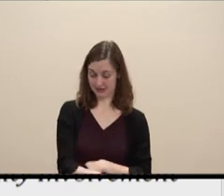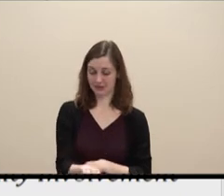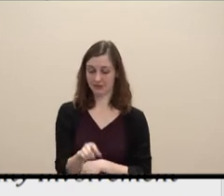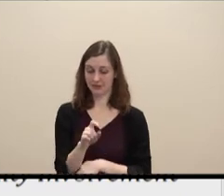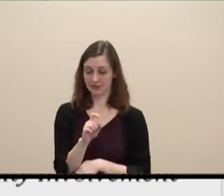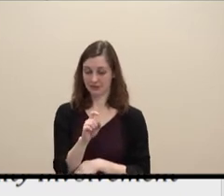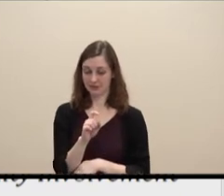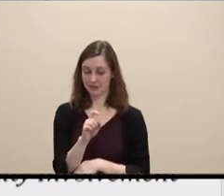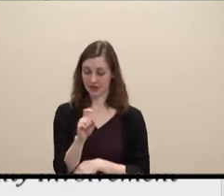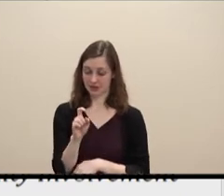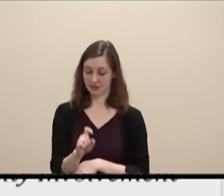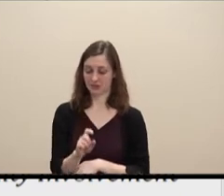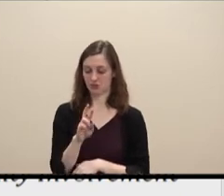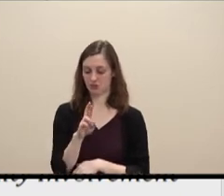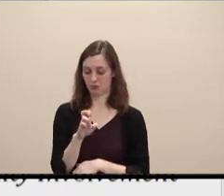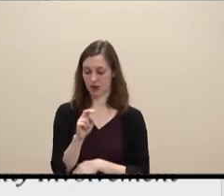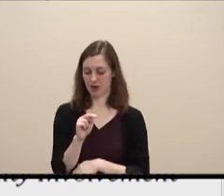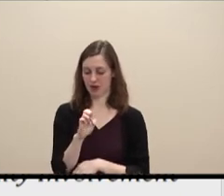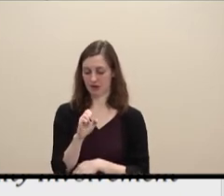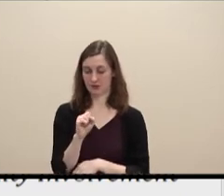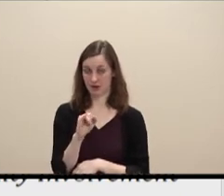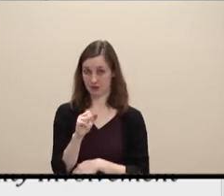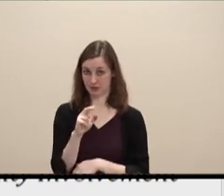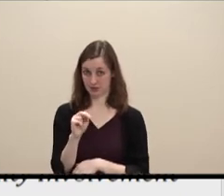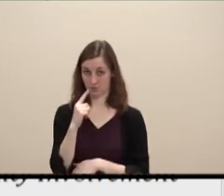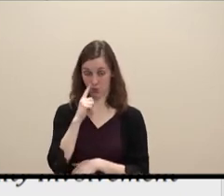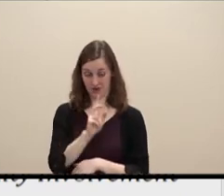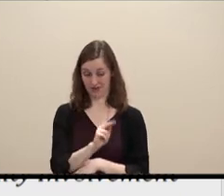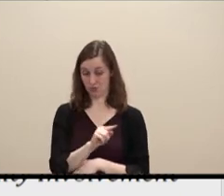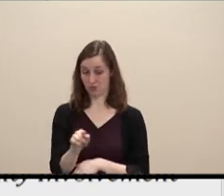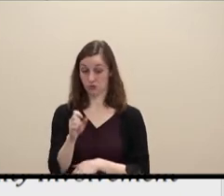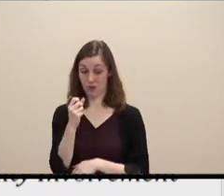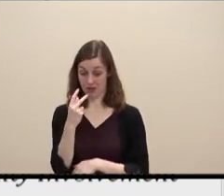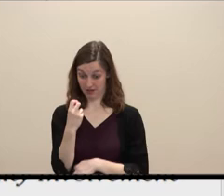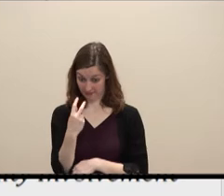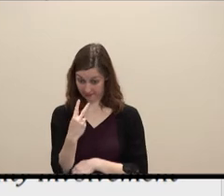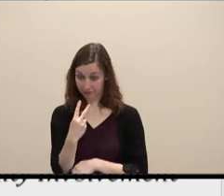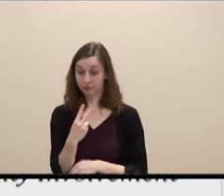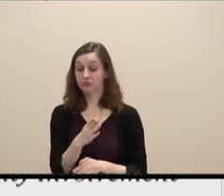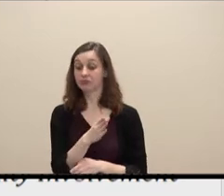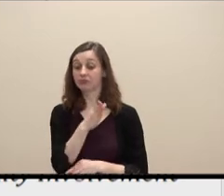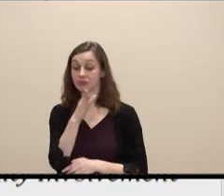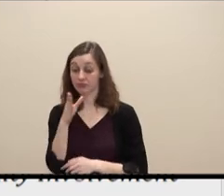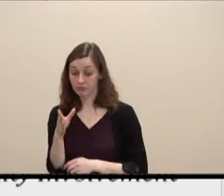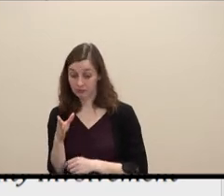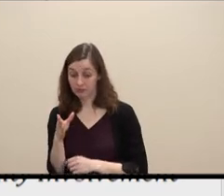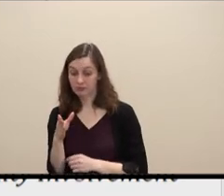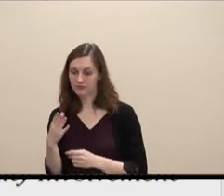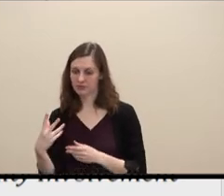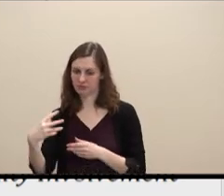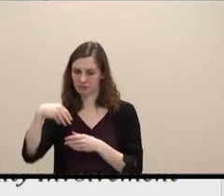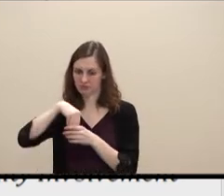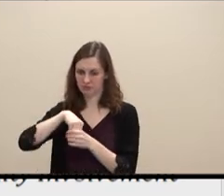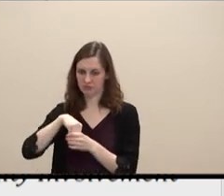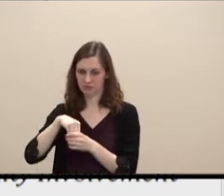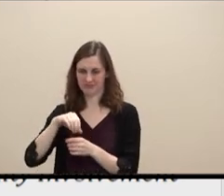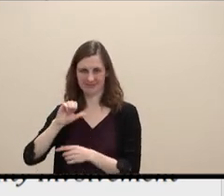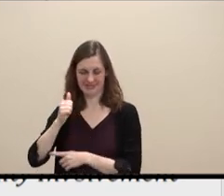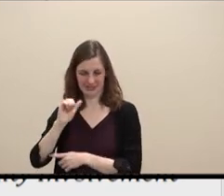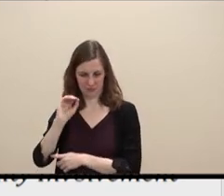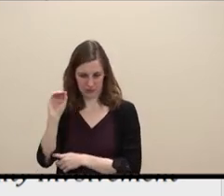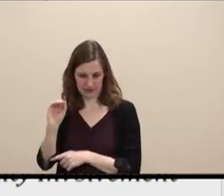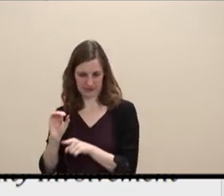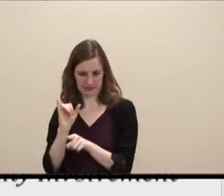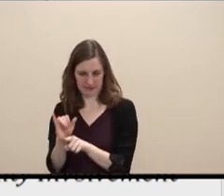12th. But we are going to continue the pre- and post-test, and that's the piece that had to change for science and social studies, and that's what I'll share with you